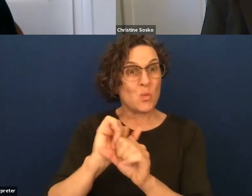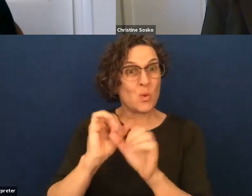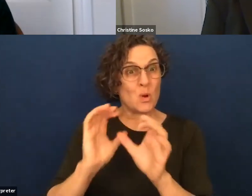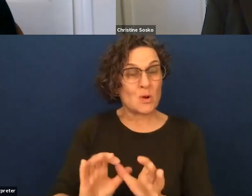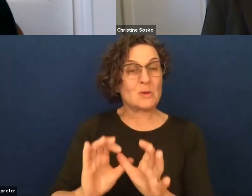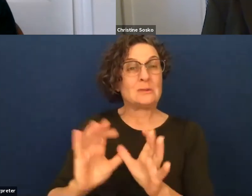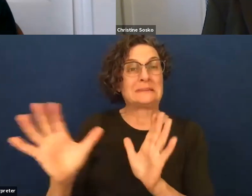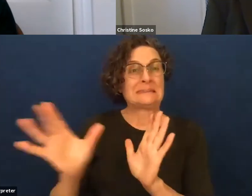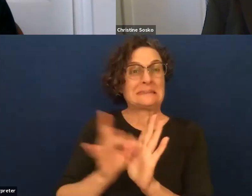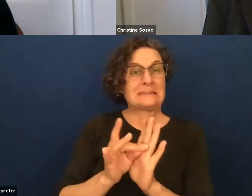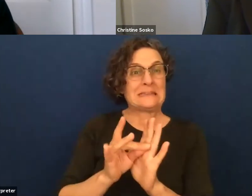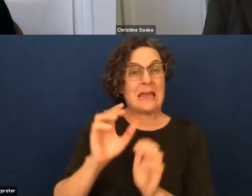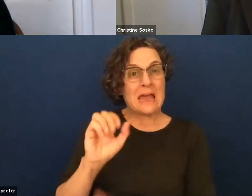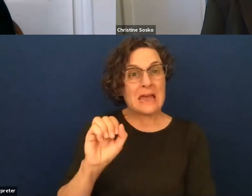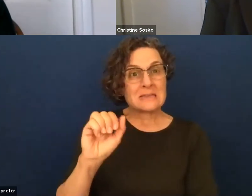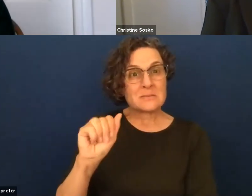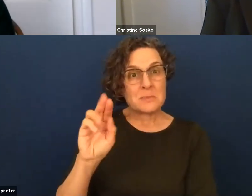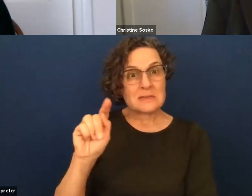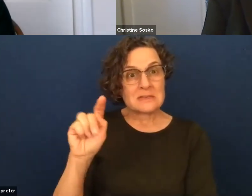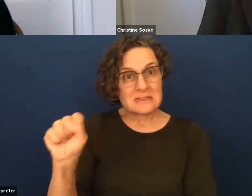sure that it's being properly handled and